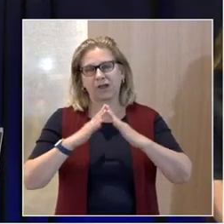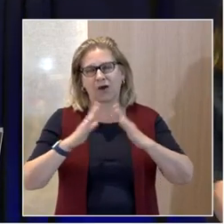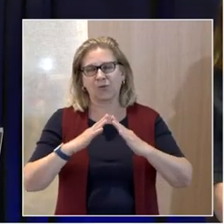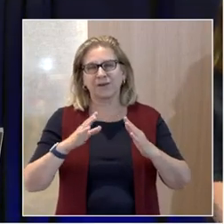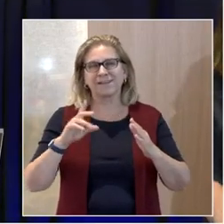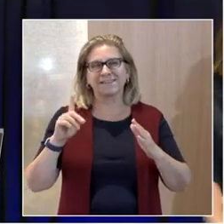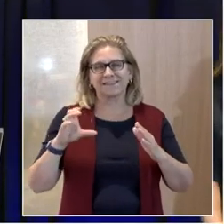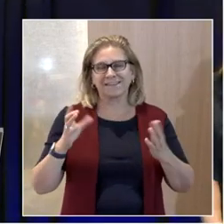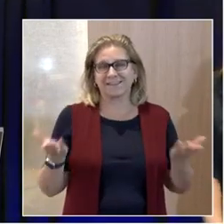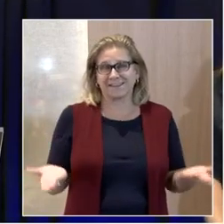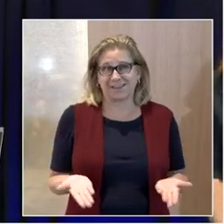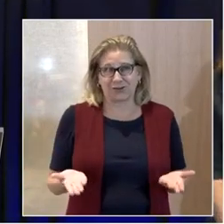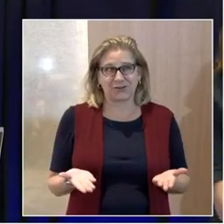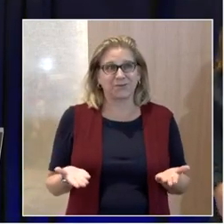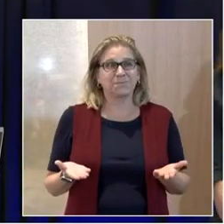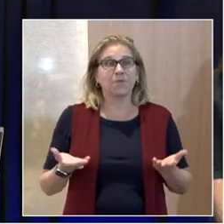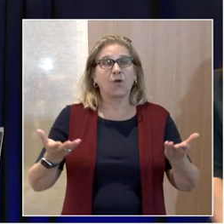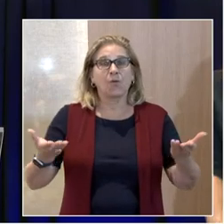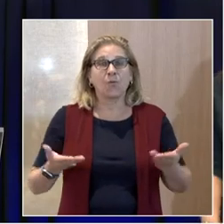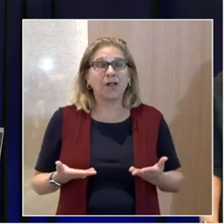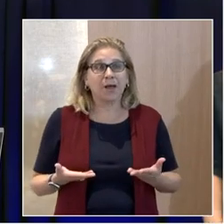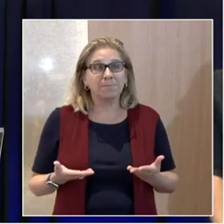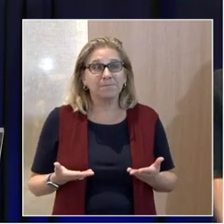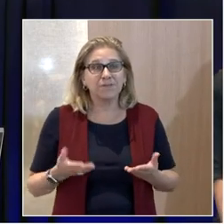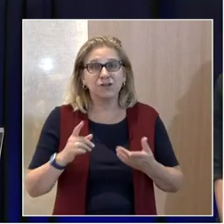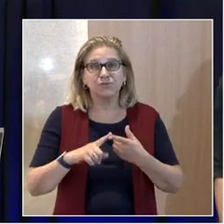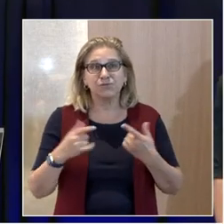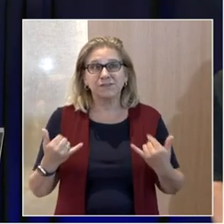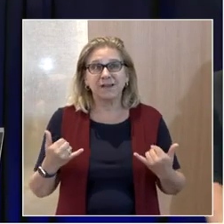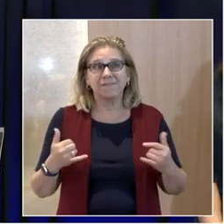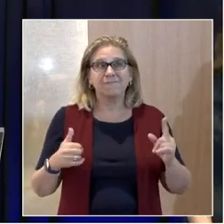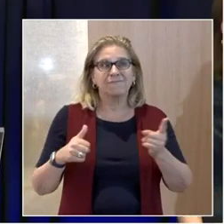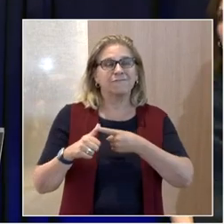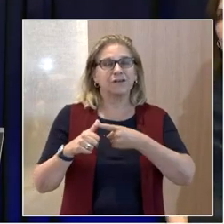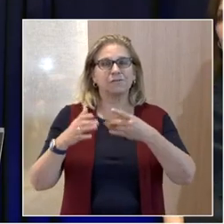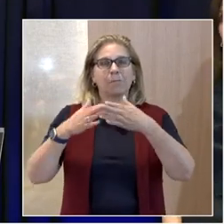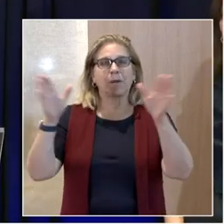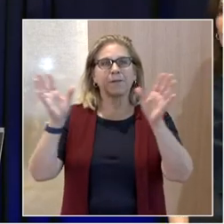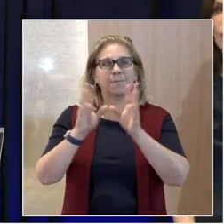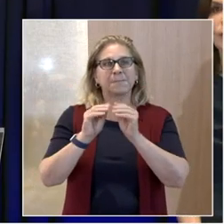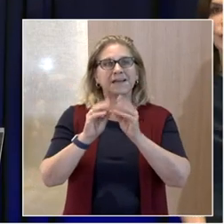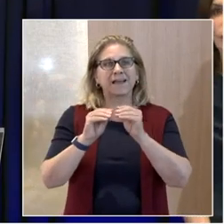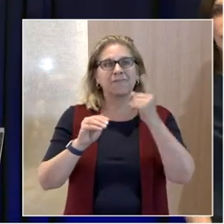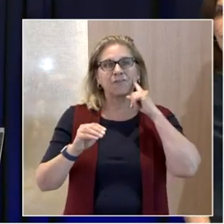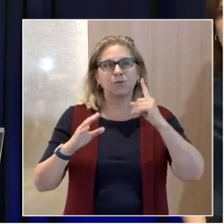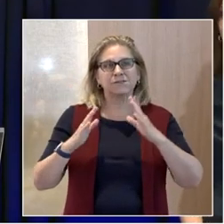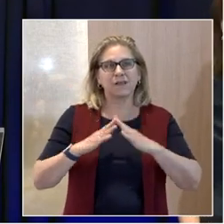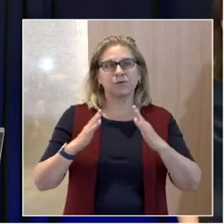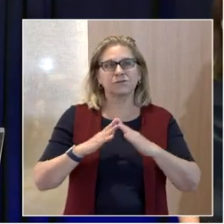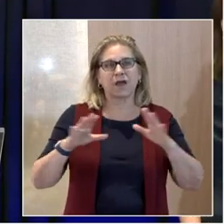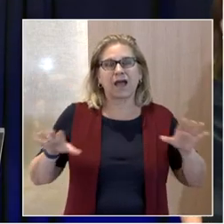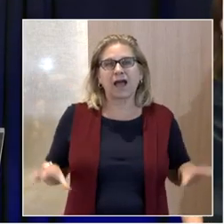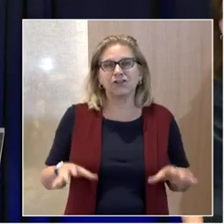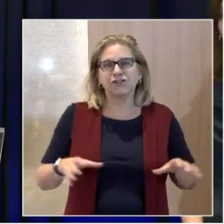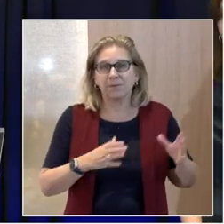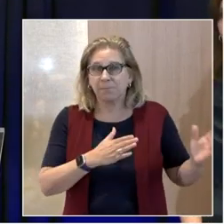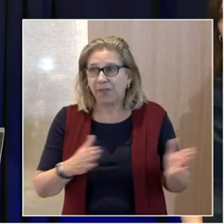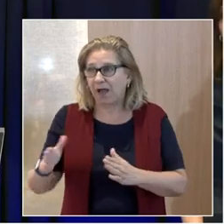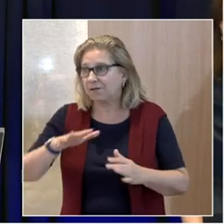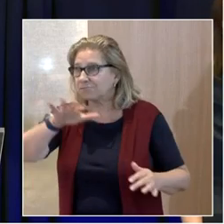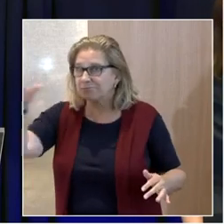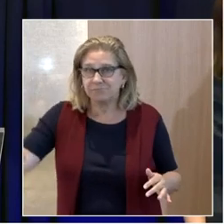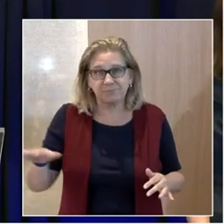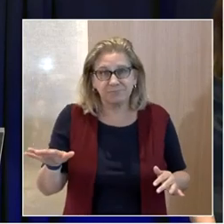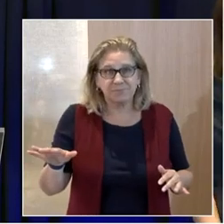you here today to what is our first official public meeting of the Downtown Action Plan. I am even more excited that